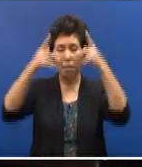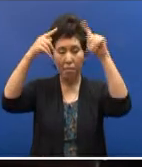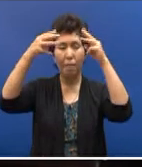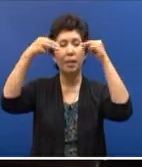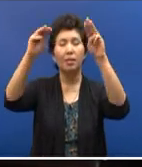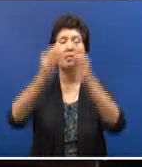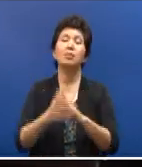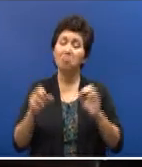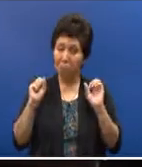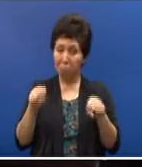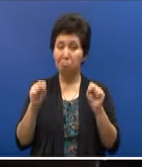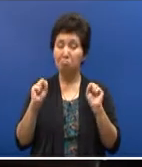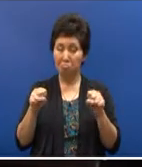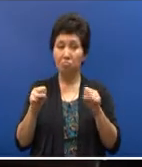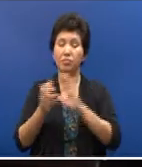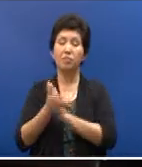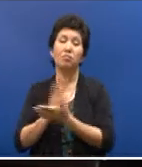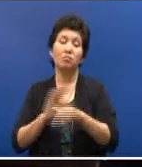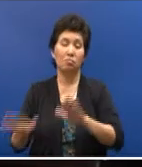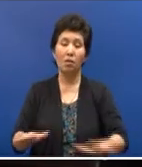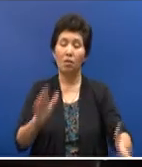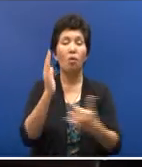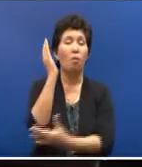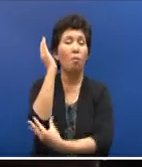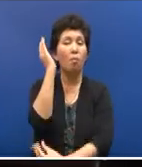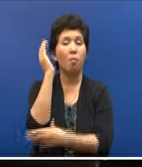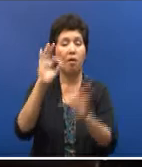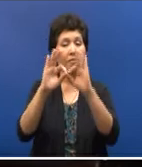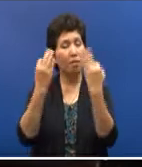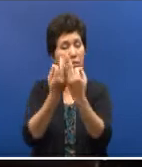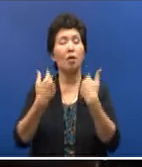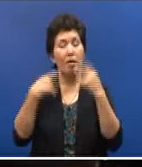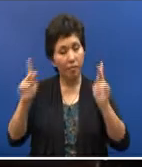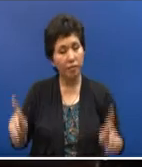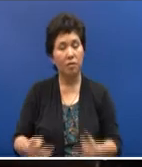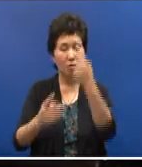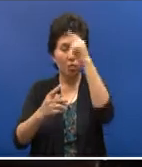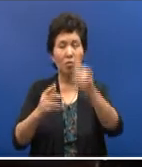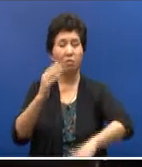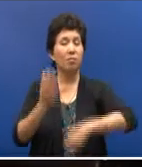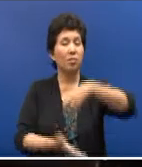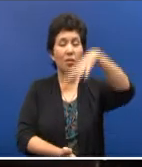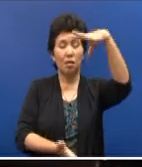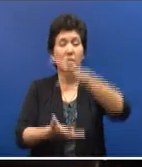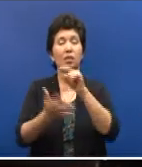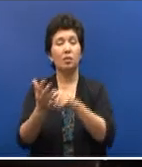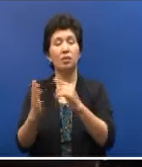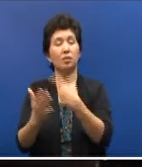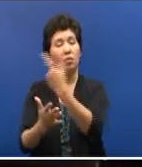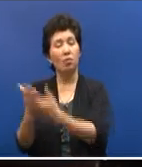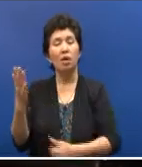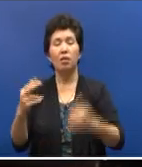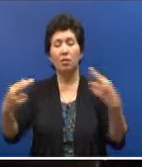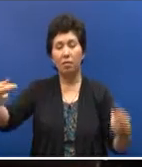minister. Okay, so even kids from poor families, okay, they have chance in order to be rich. Okay, so this is what